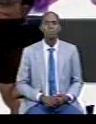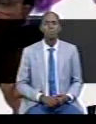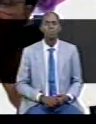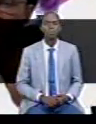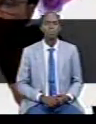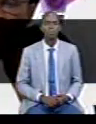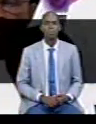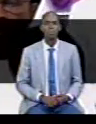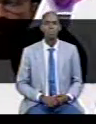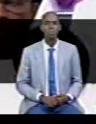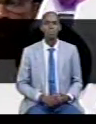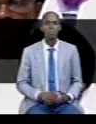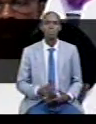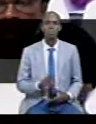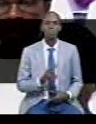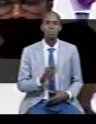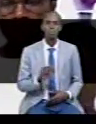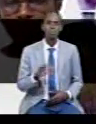compromise, no